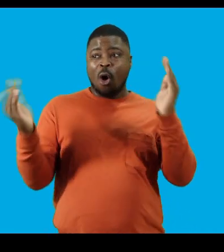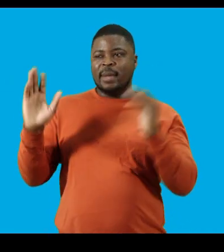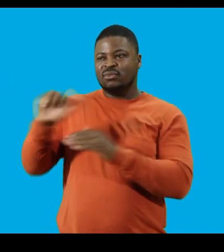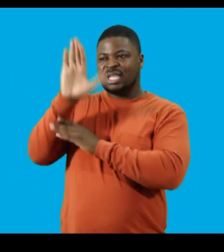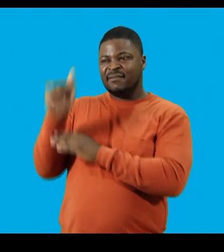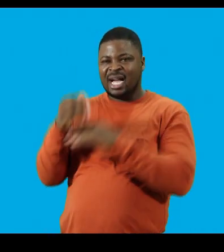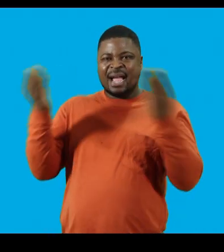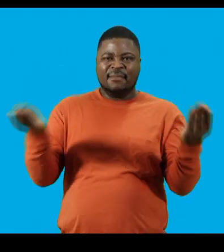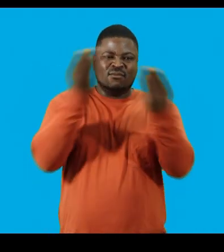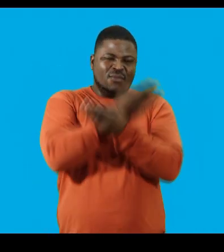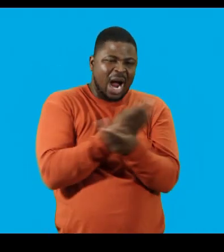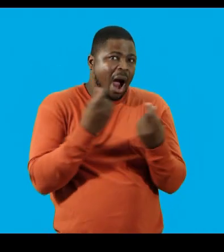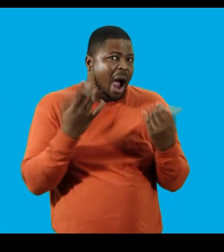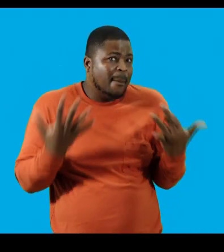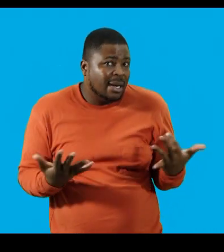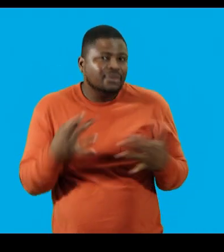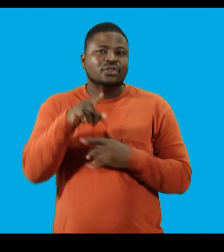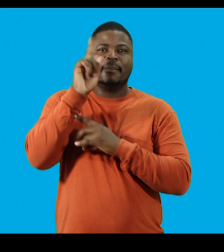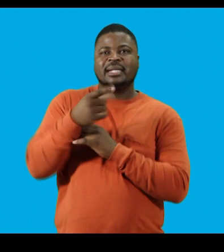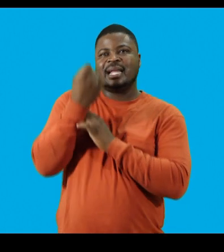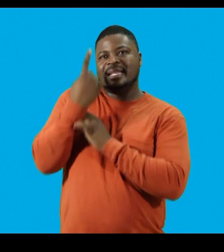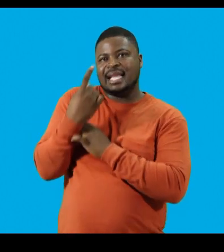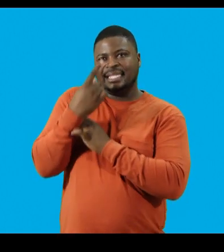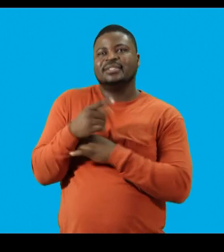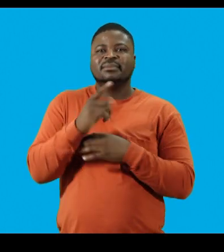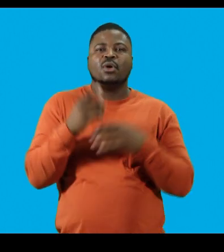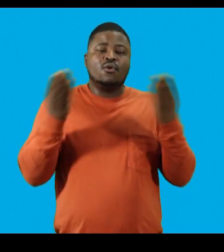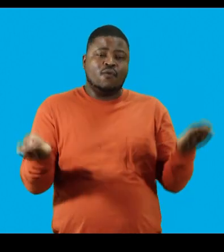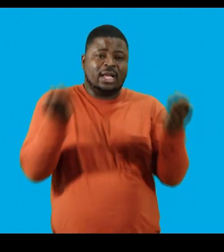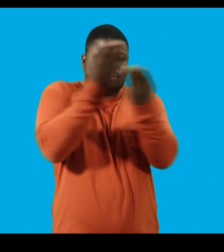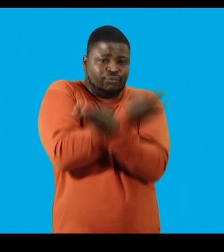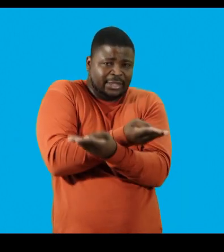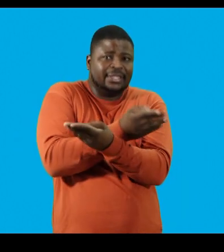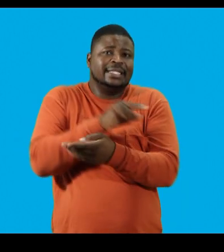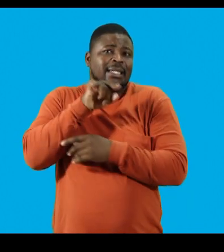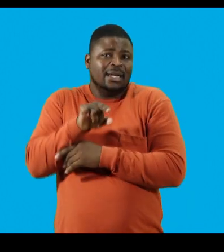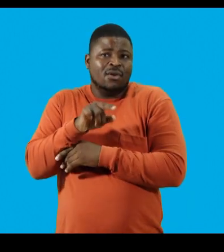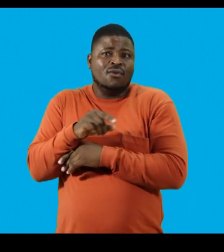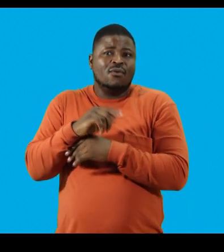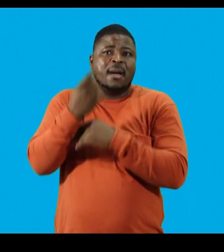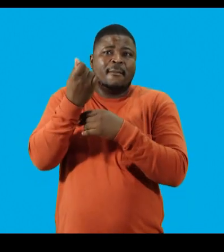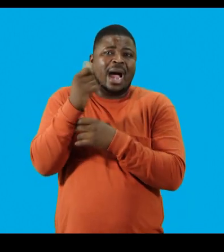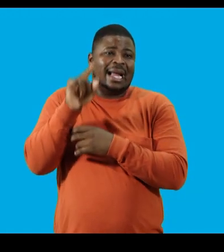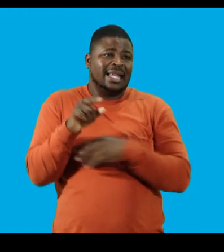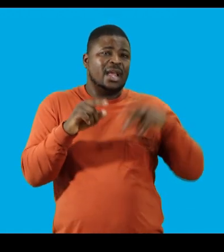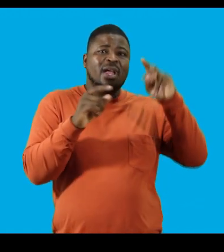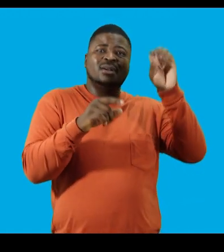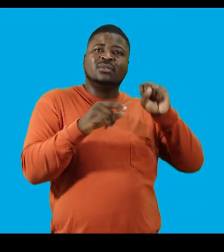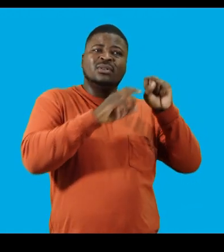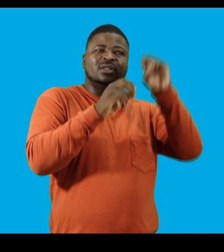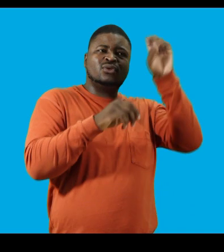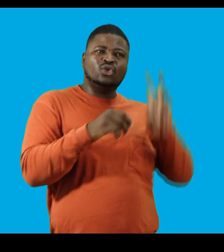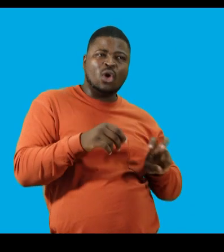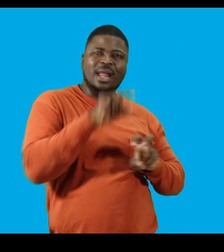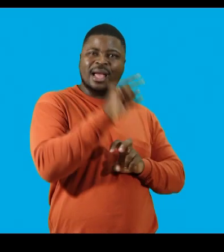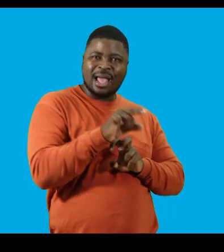in relation to another currency. So with exchange rates, we will also always